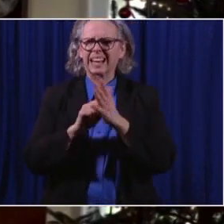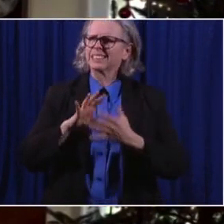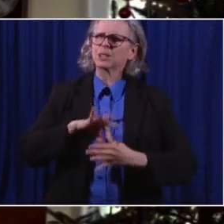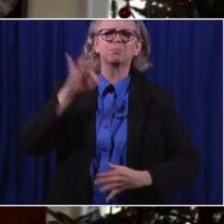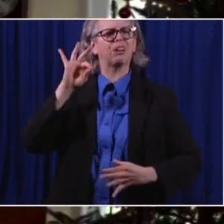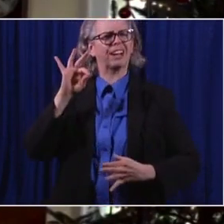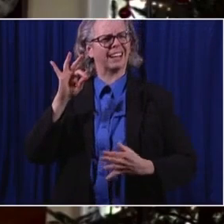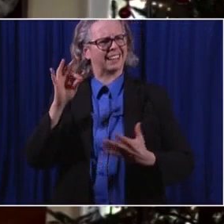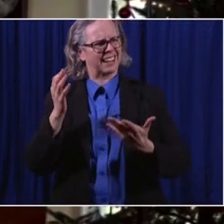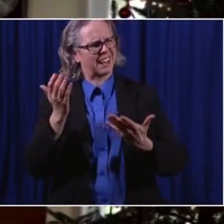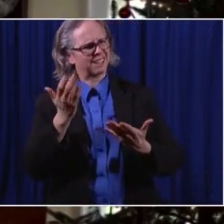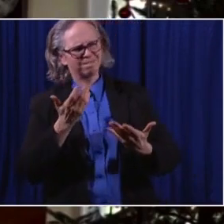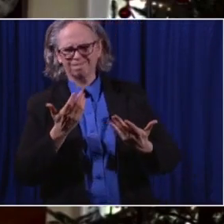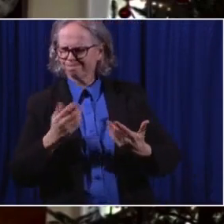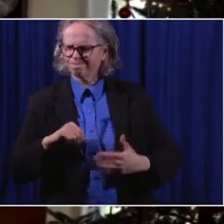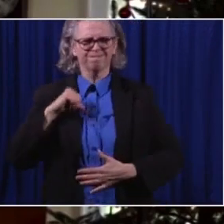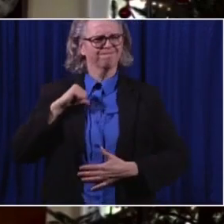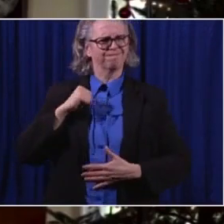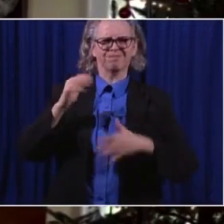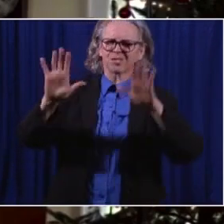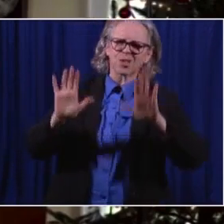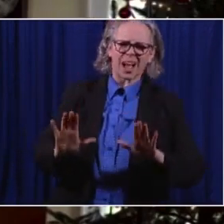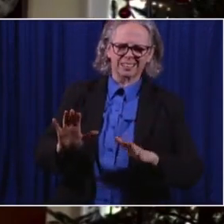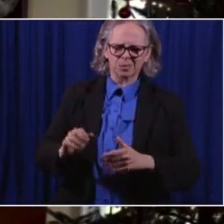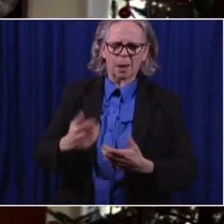this Christmas. Thank you. Thanks, Fran.